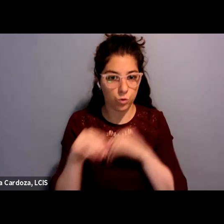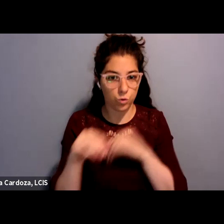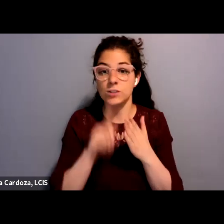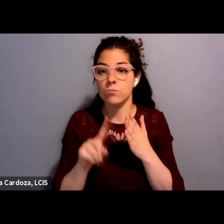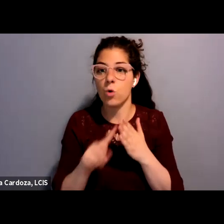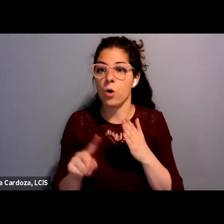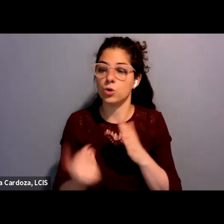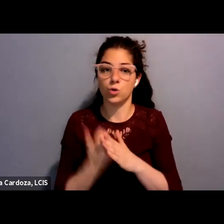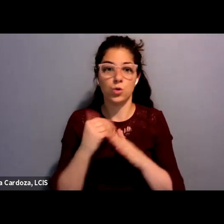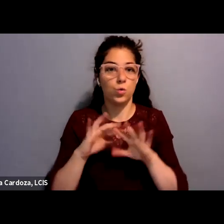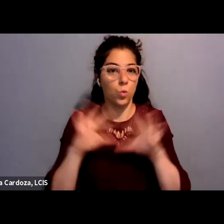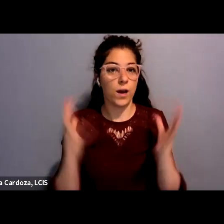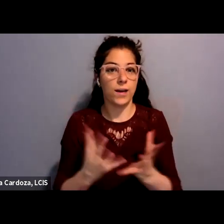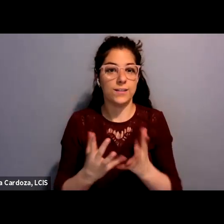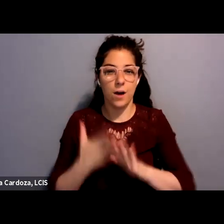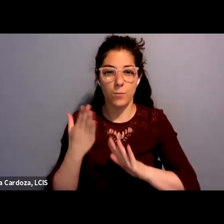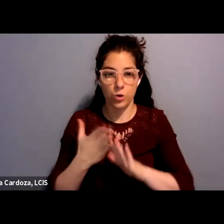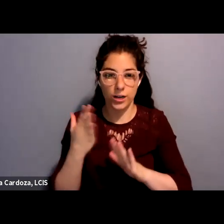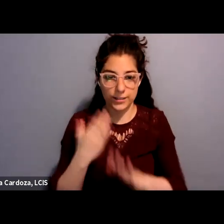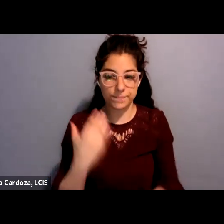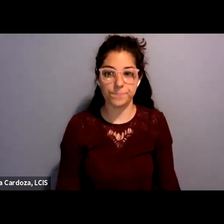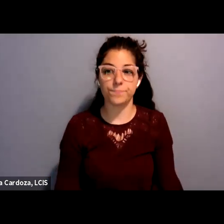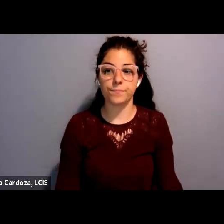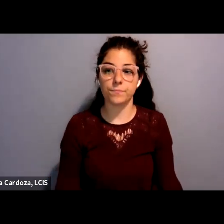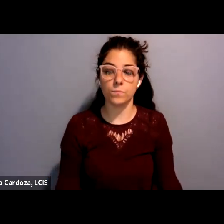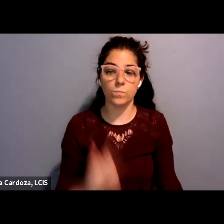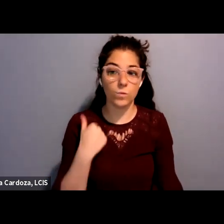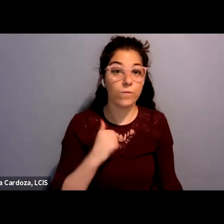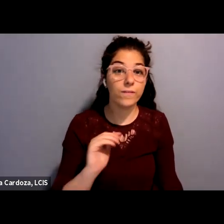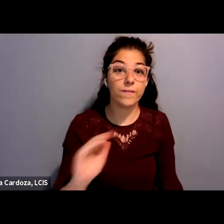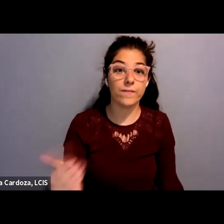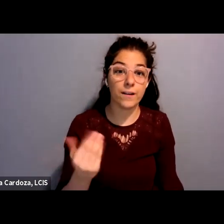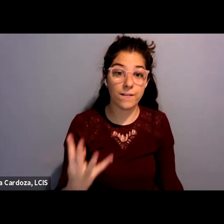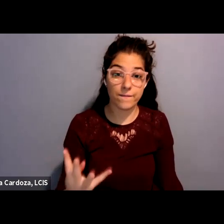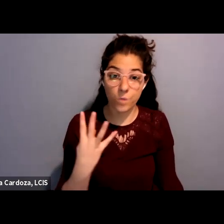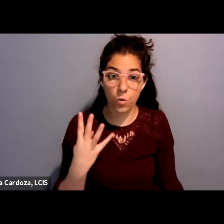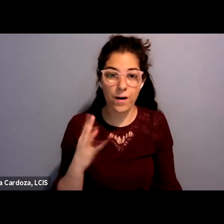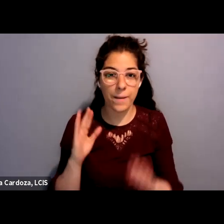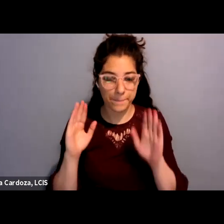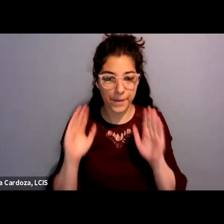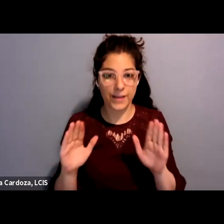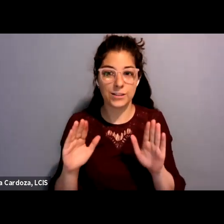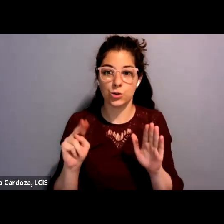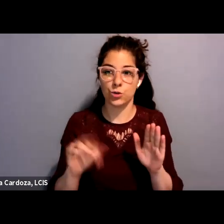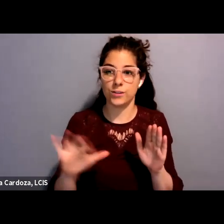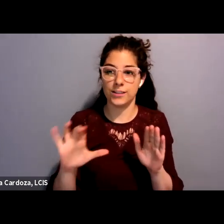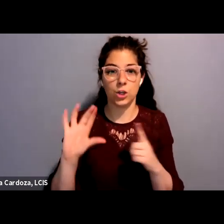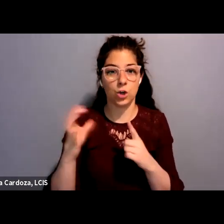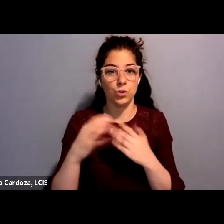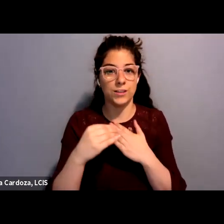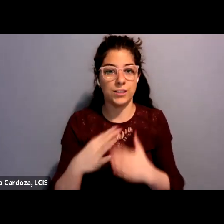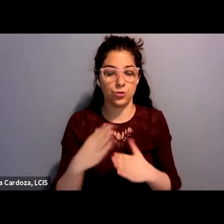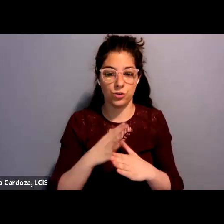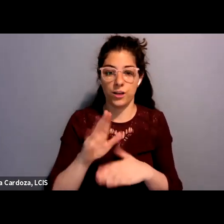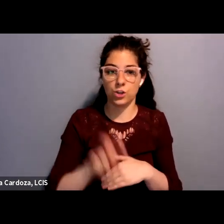new ways of operating. We have invited four remarkable New York City cultural leaders to share their journeys